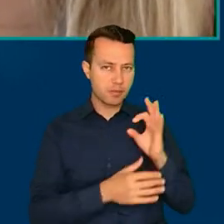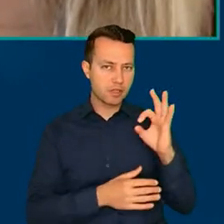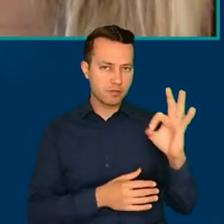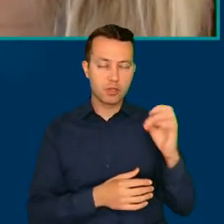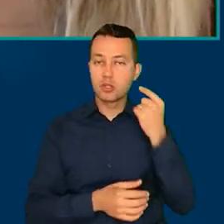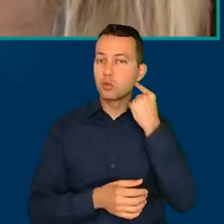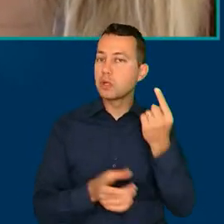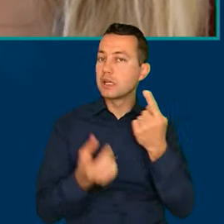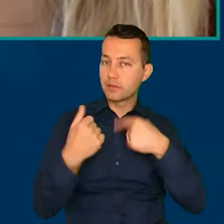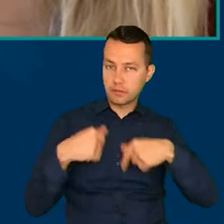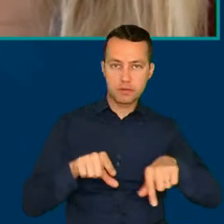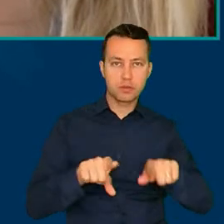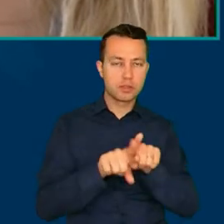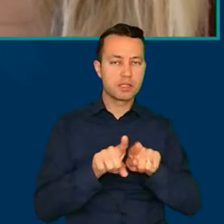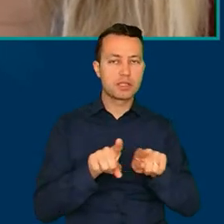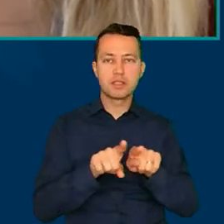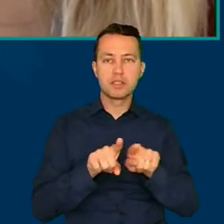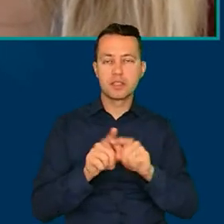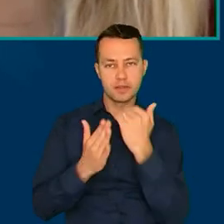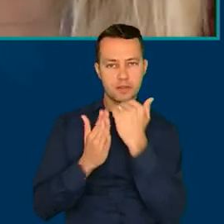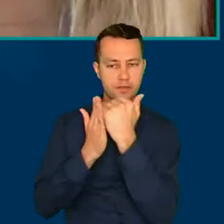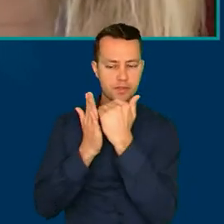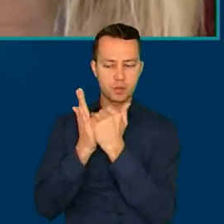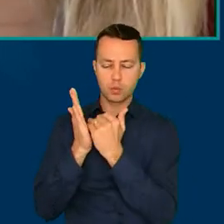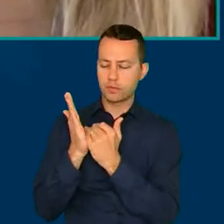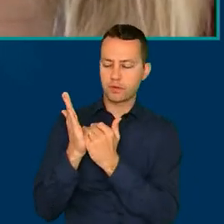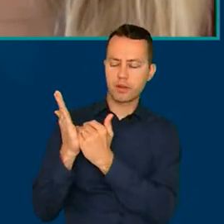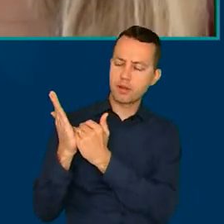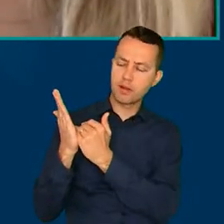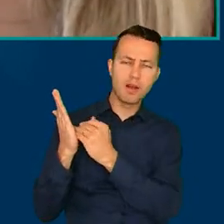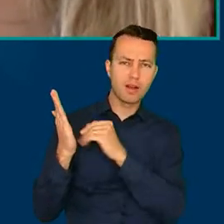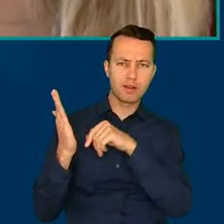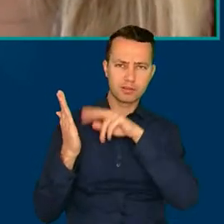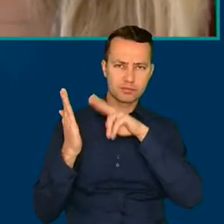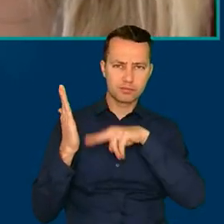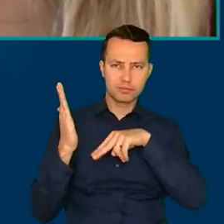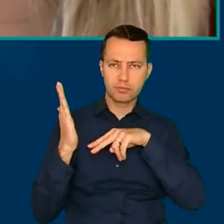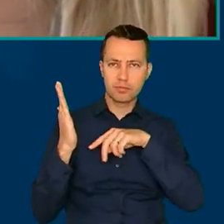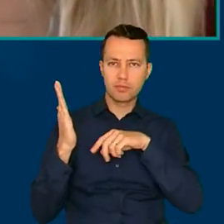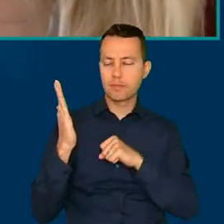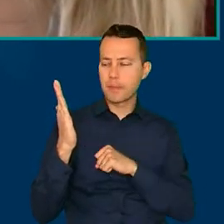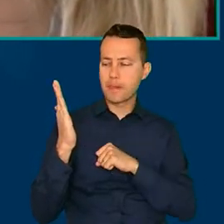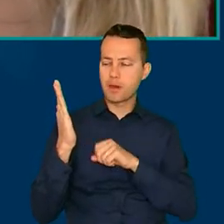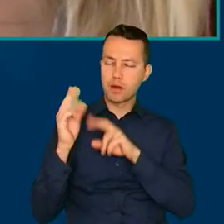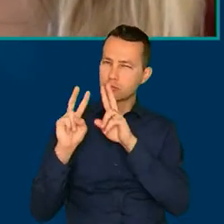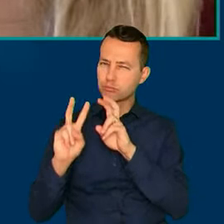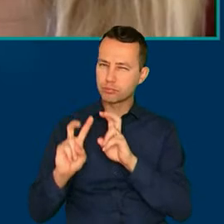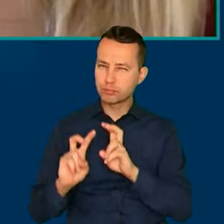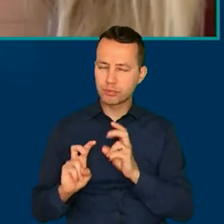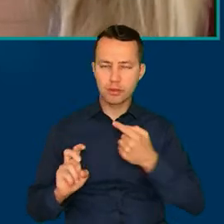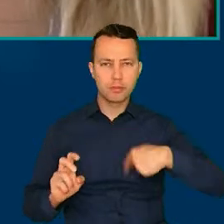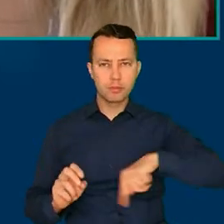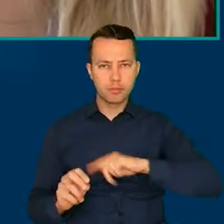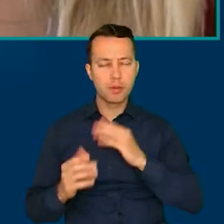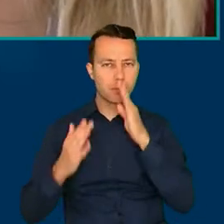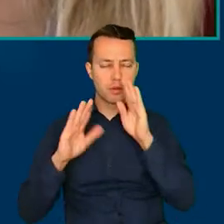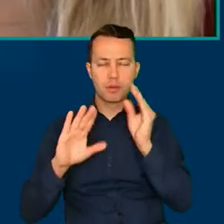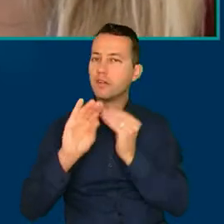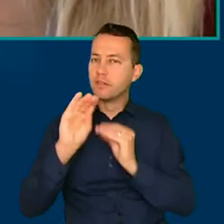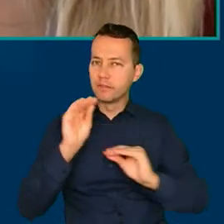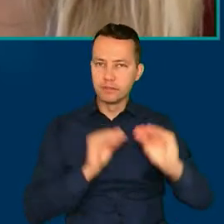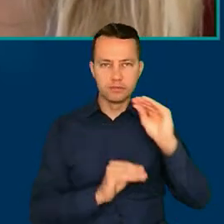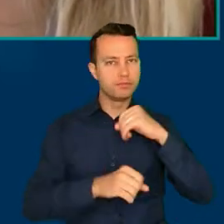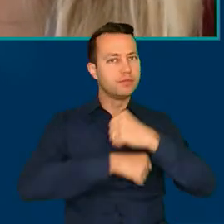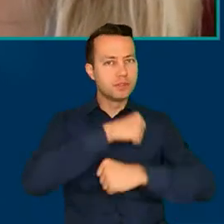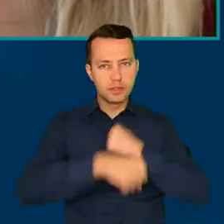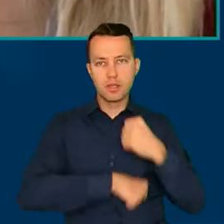means, what you'd expect to see in such principles. That would be commitments to international standards, and it would be actually a description of what you're doing